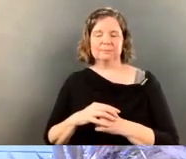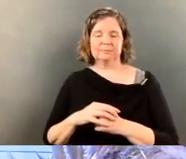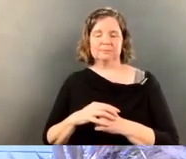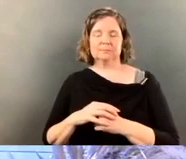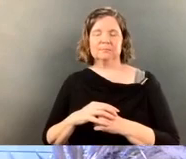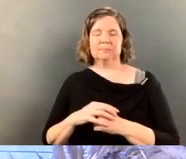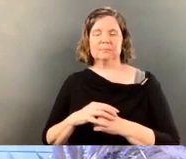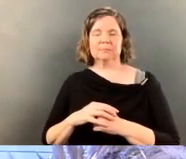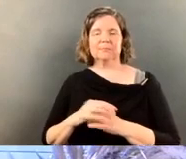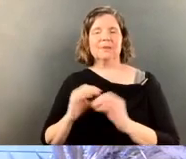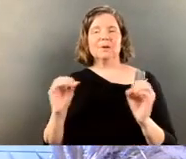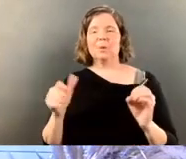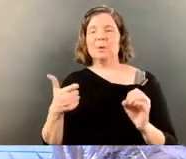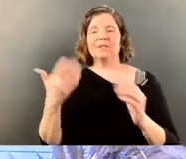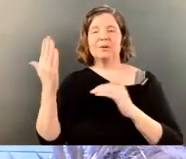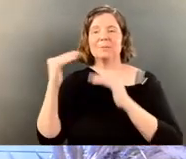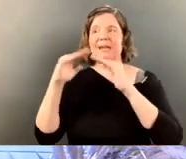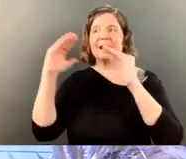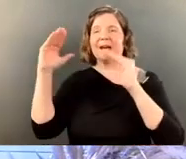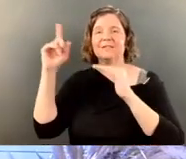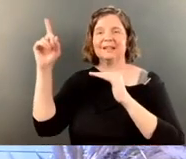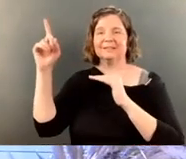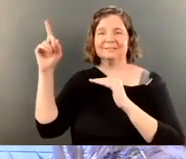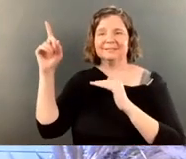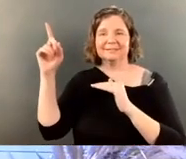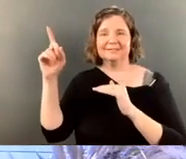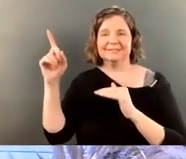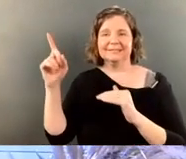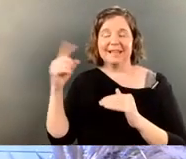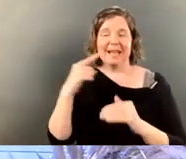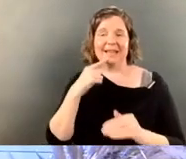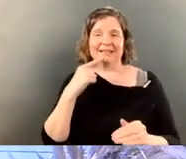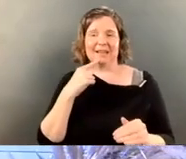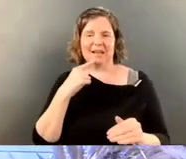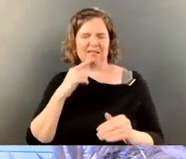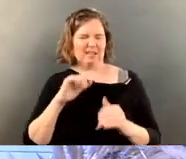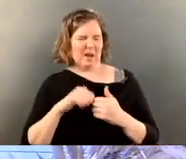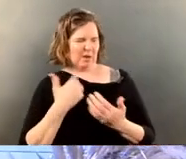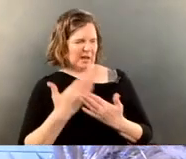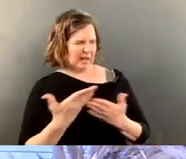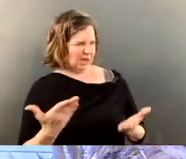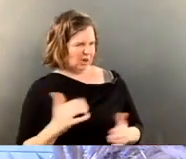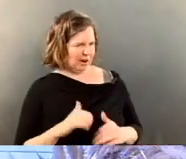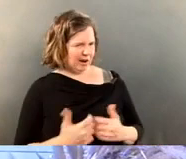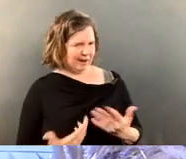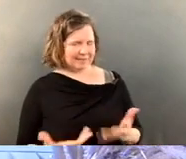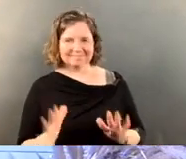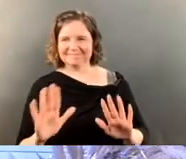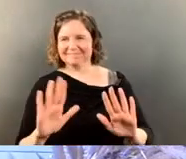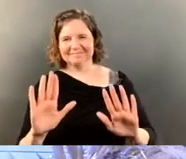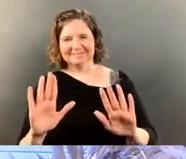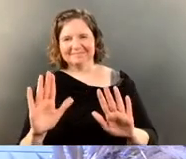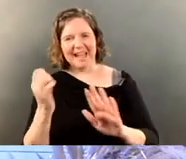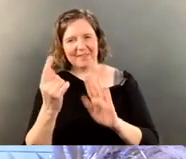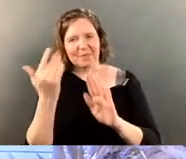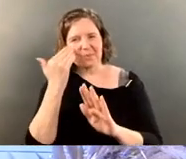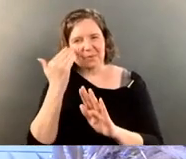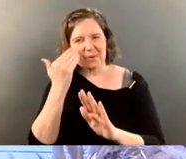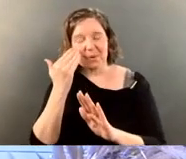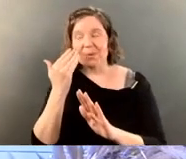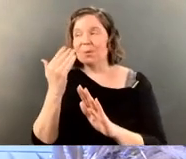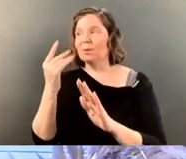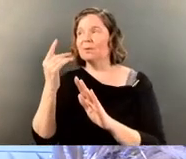See, no one will ever be in heaven and say, how did I get here? Okay, no one will